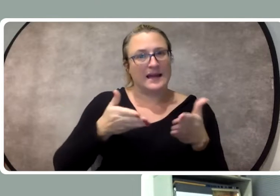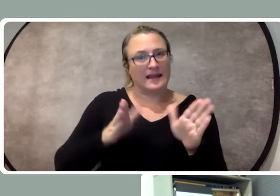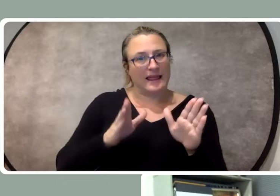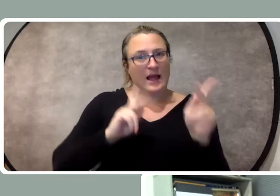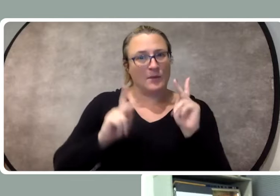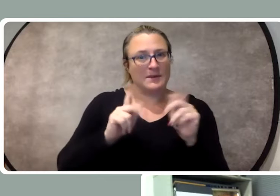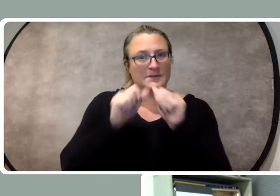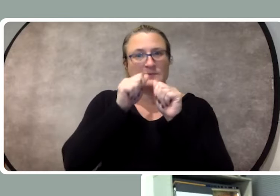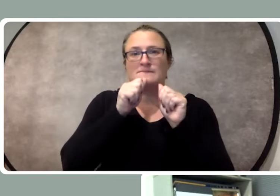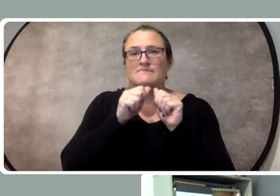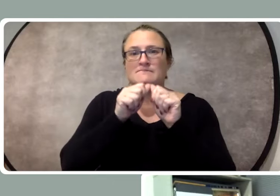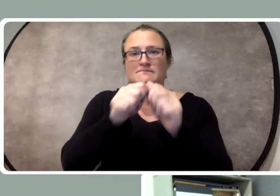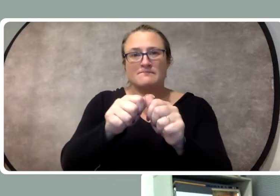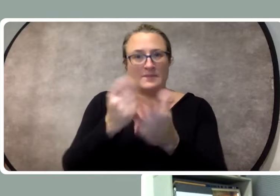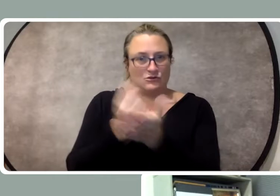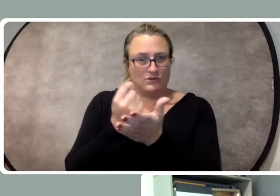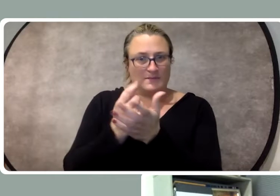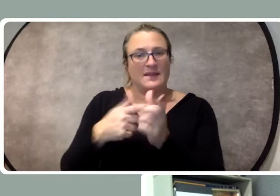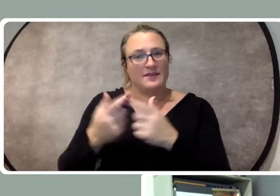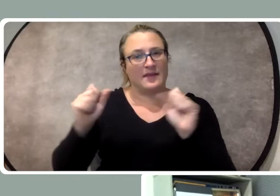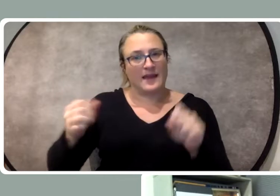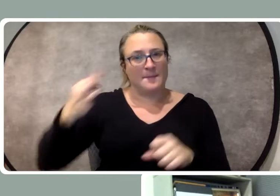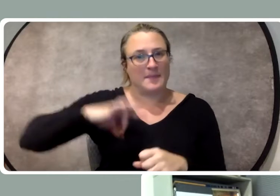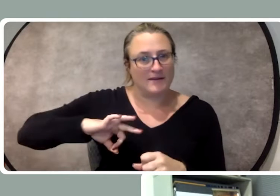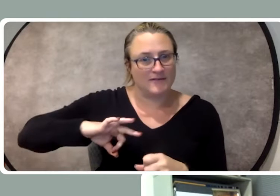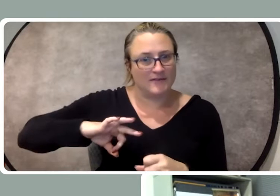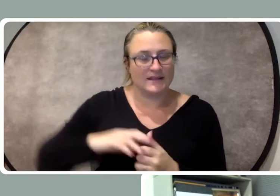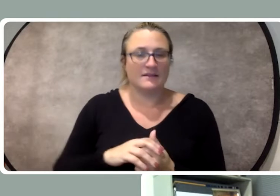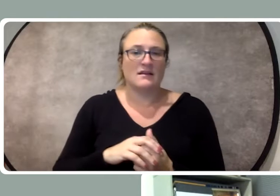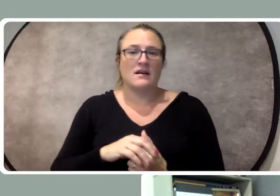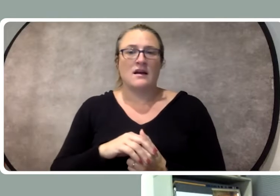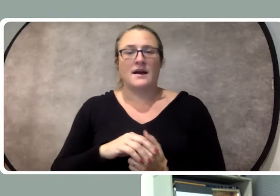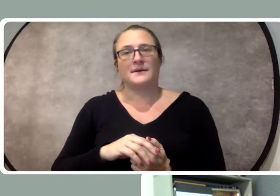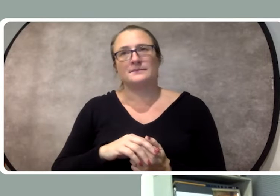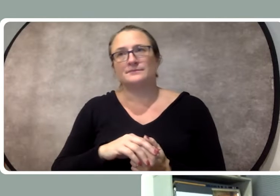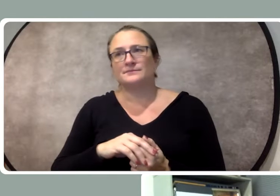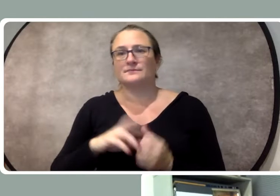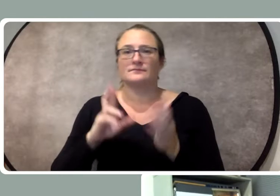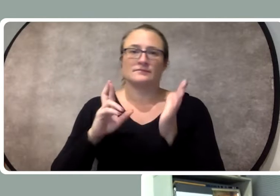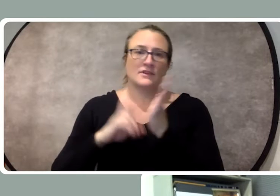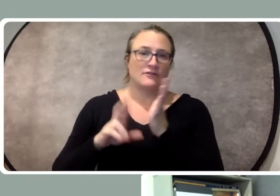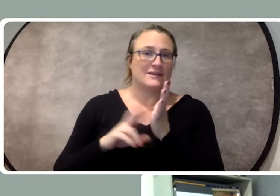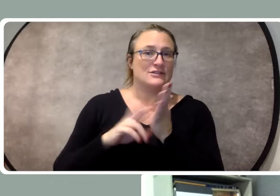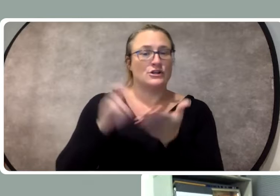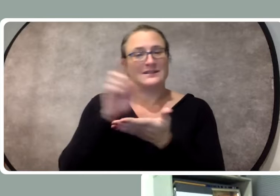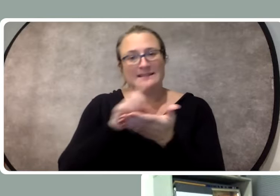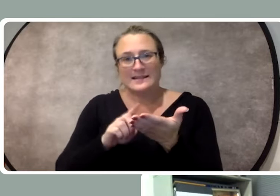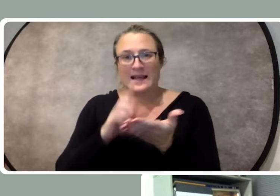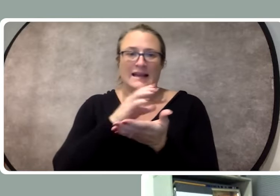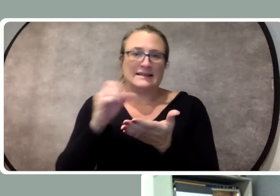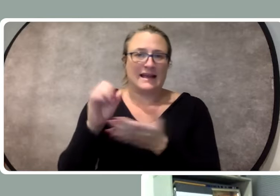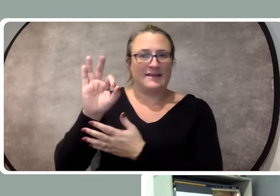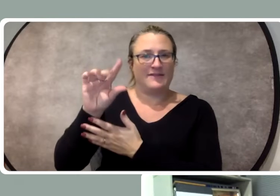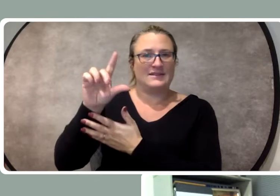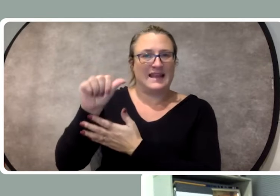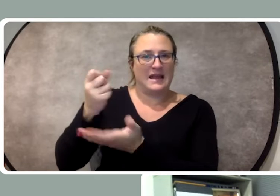so that they can benefit from treatments. The way the studies were designed and the way the FDA has approved Trodelvy